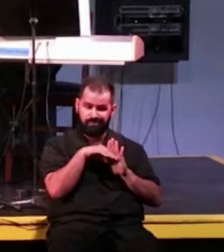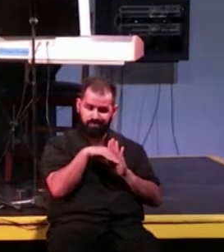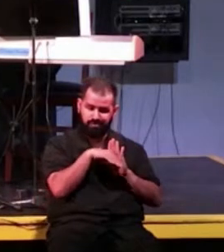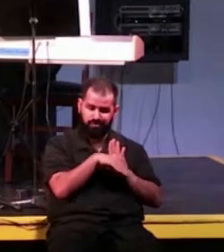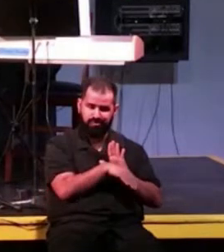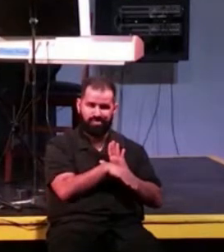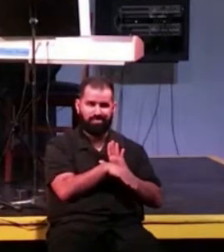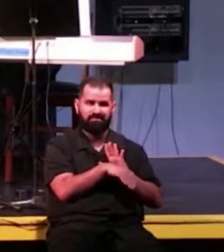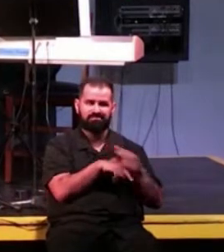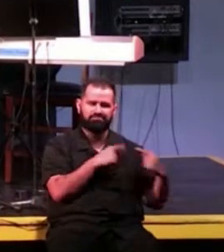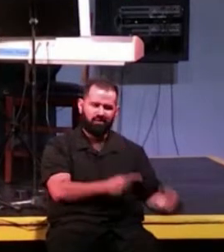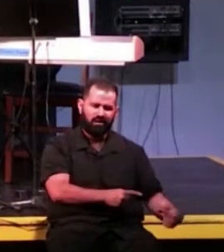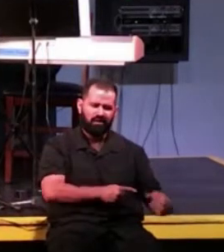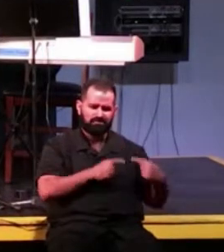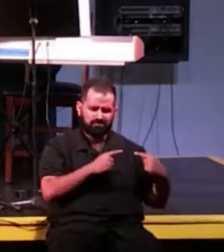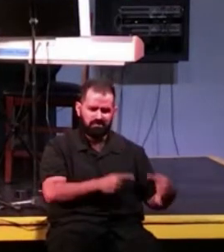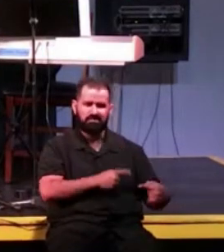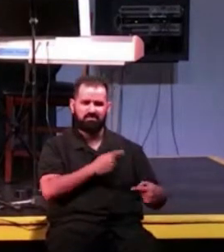life is bad.